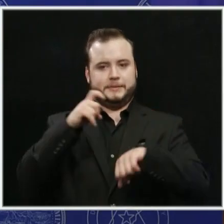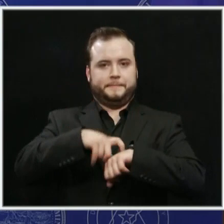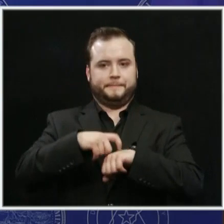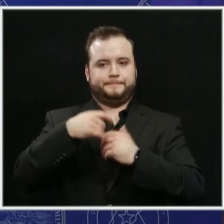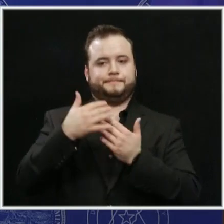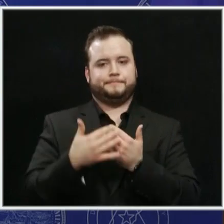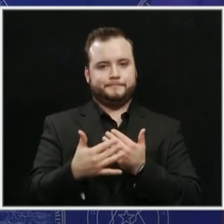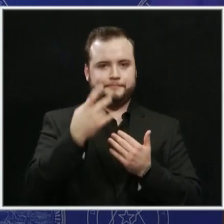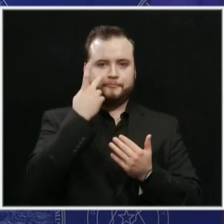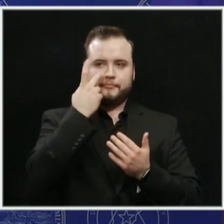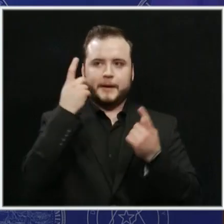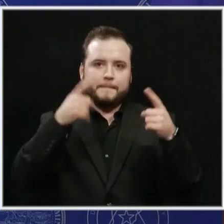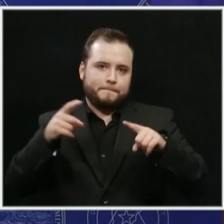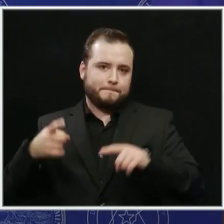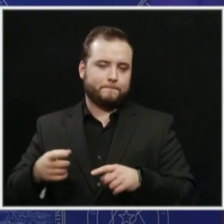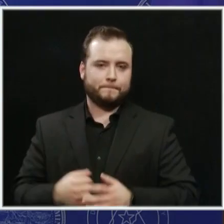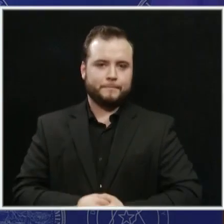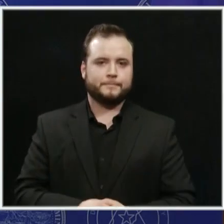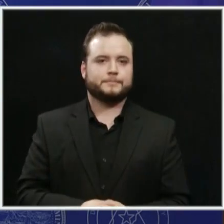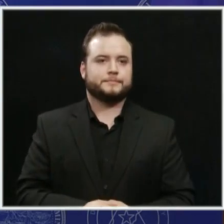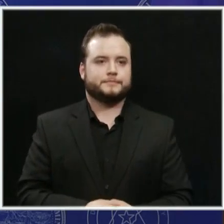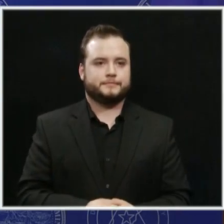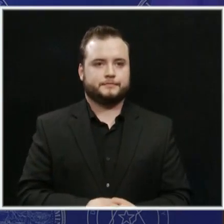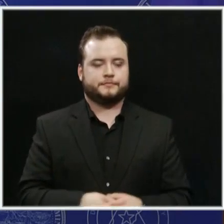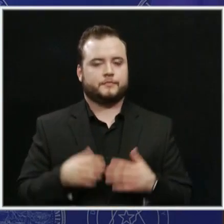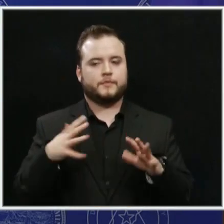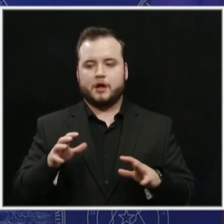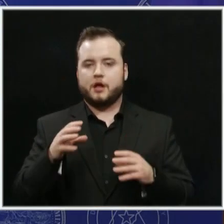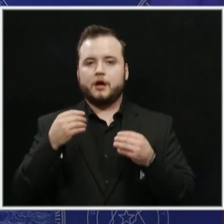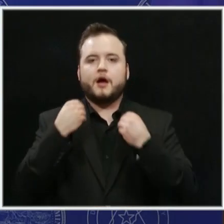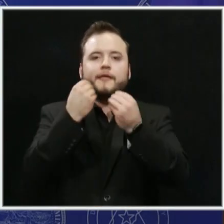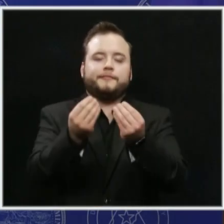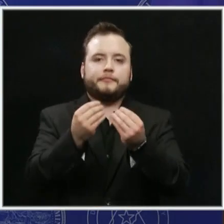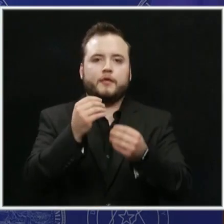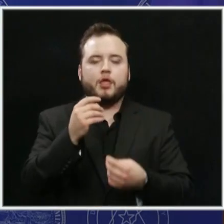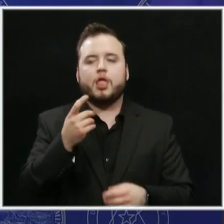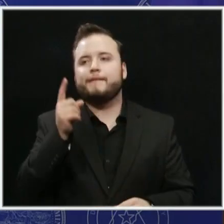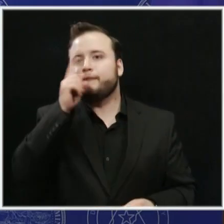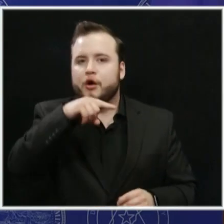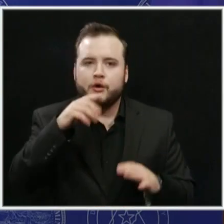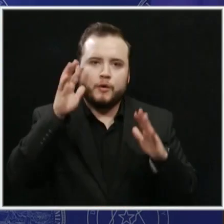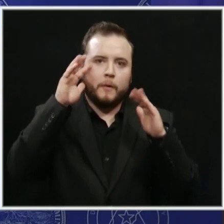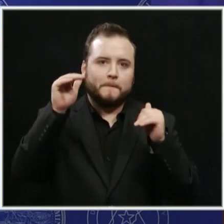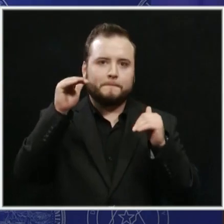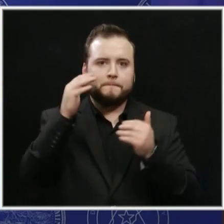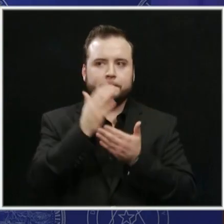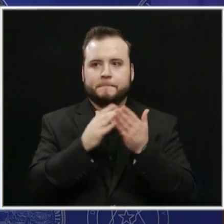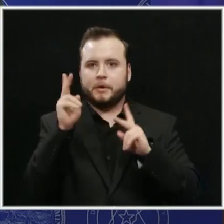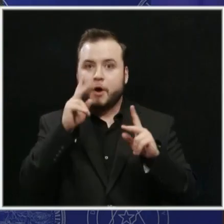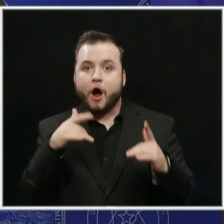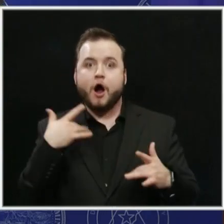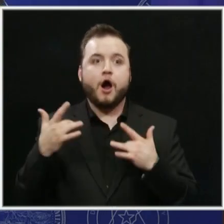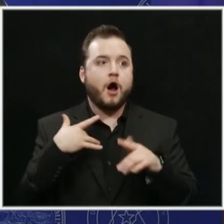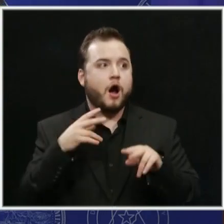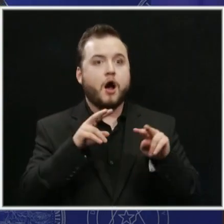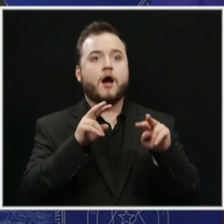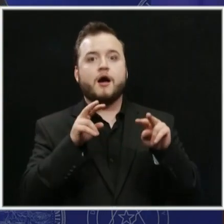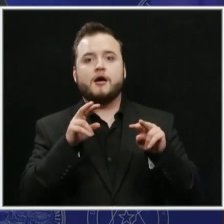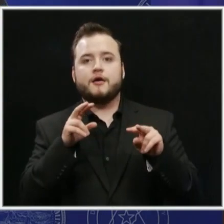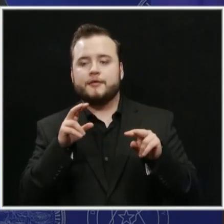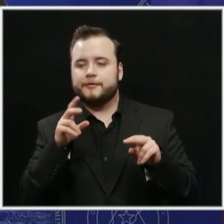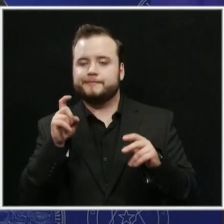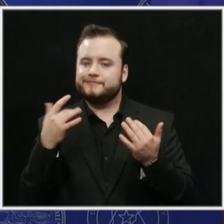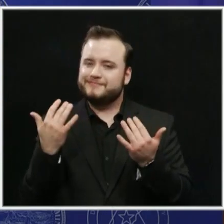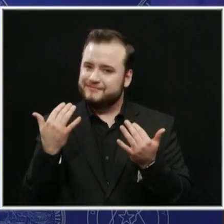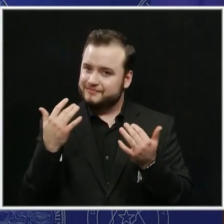don't spread the false hope, but the Gilead work and some of the things that they're doing, all those things could start to develop. And if they should, and if